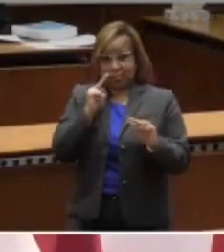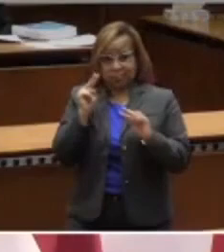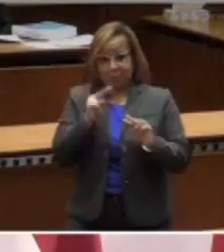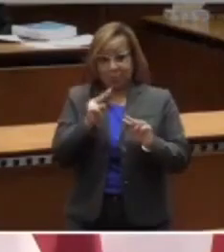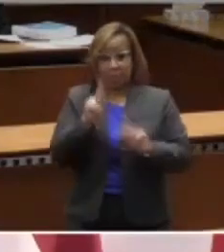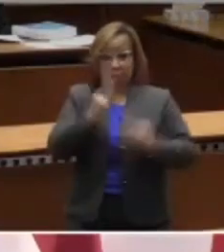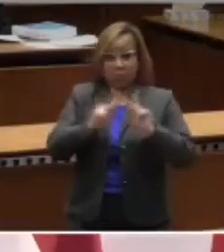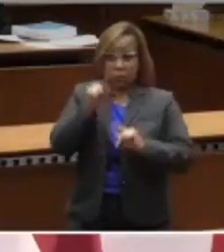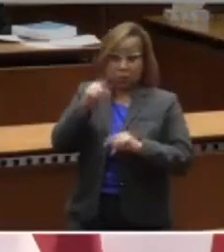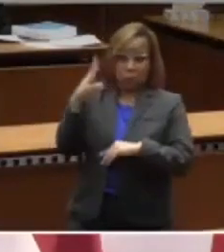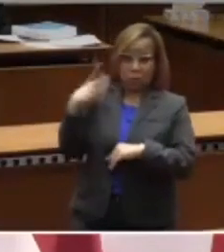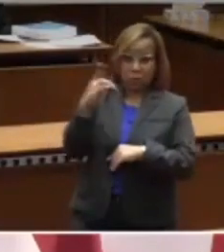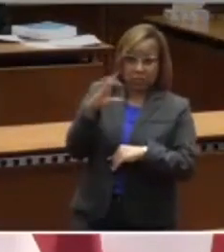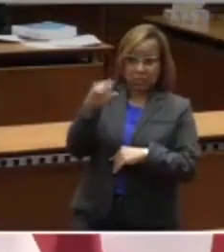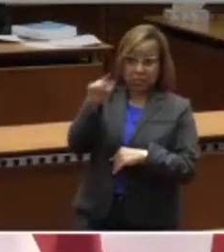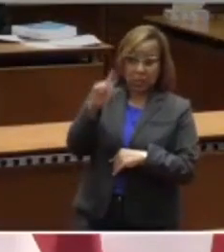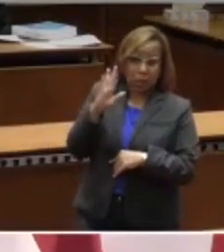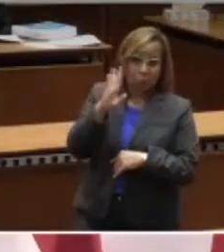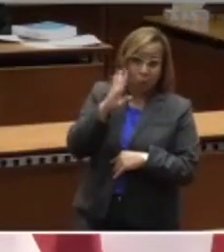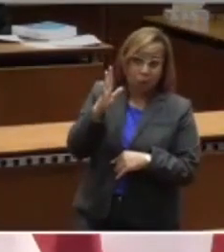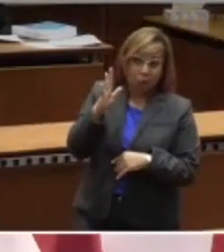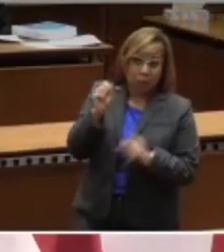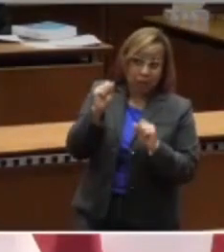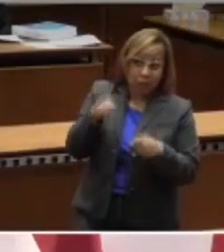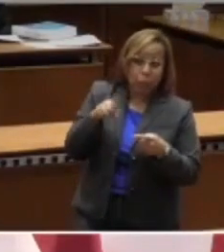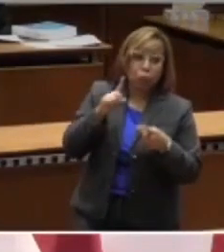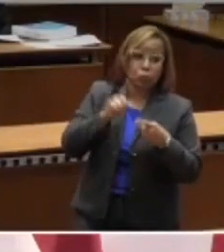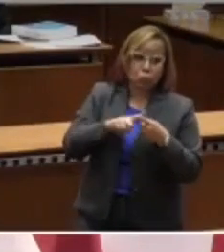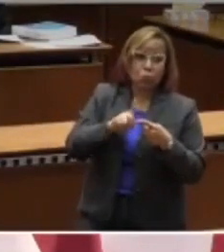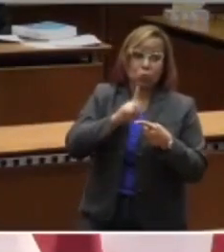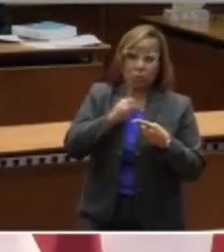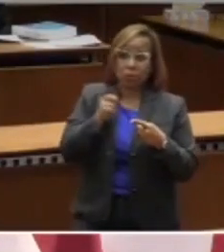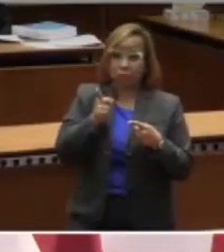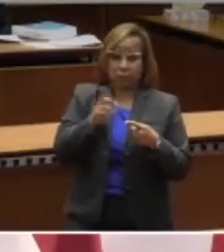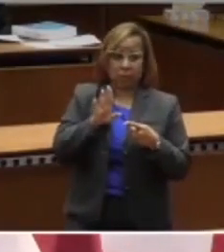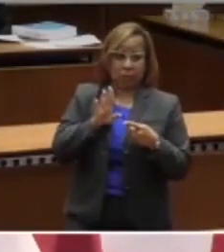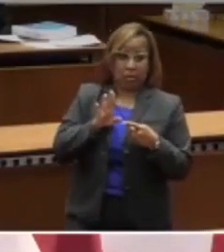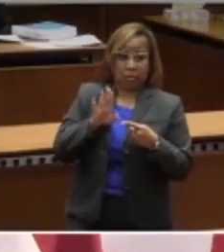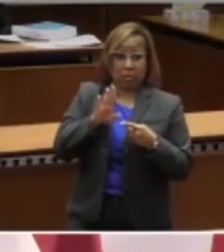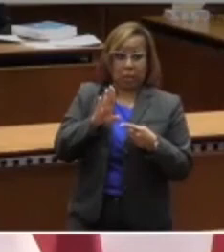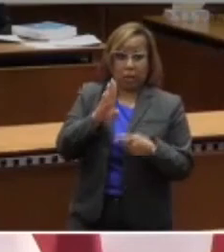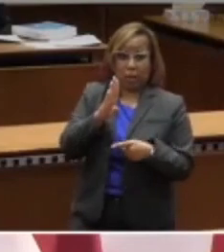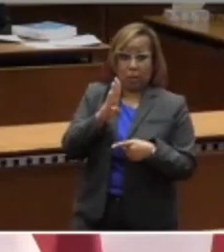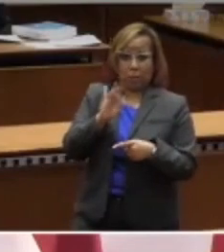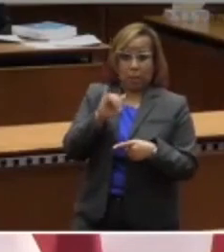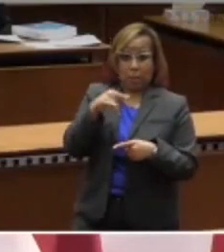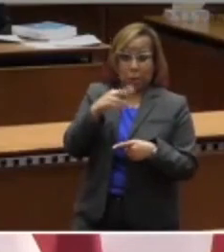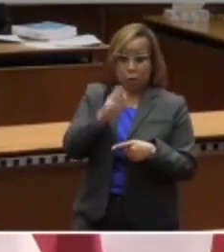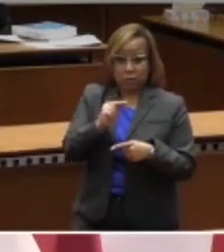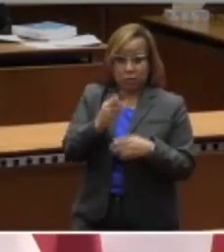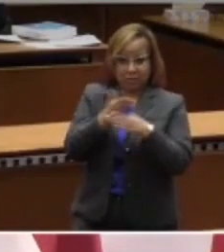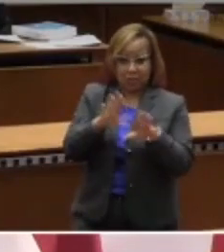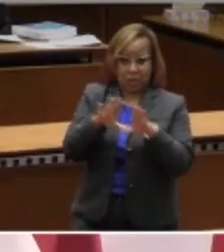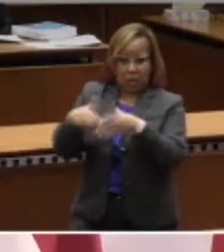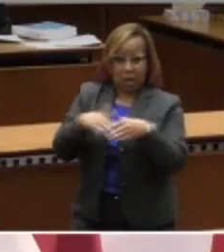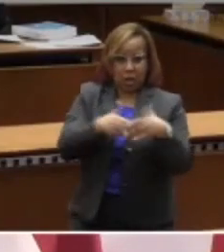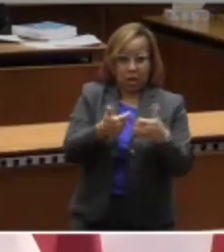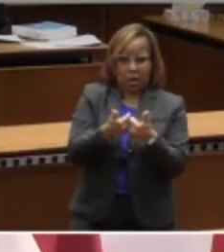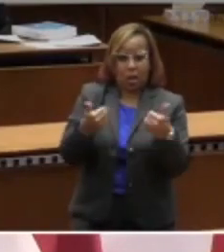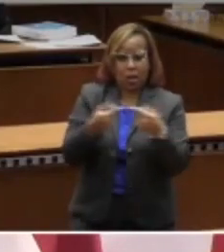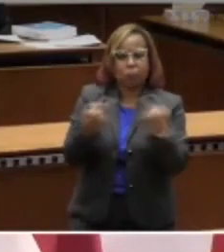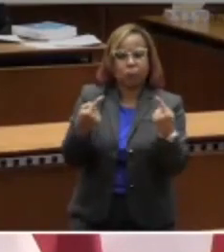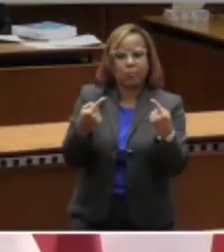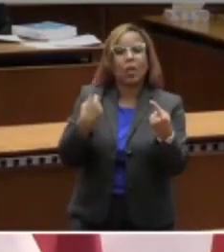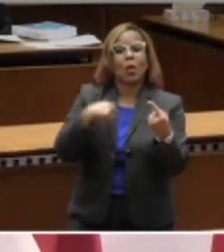the folks in Washington, D.C. will ever be able to rise above their partisan divide. We will